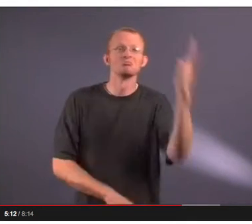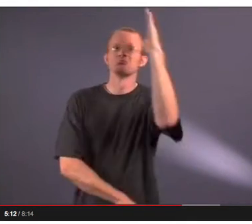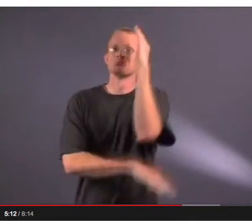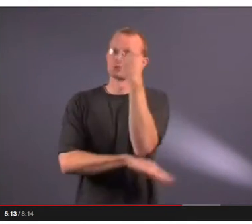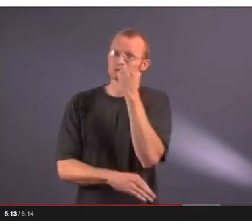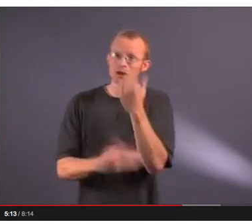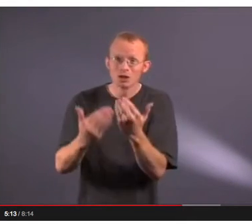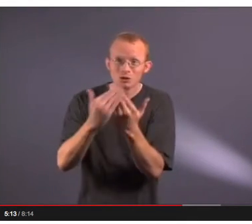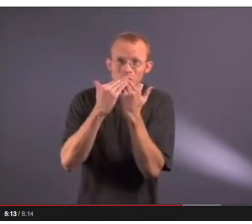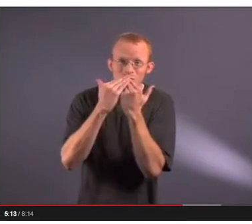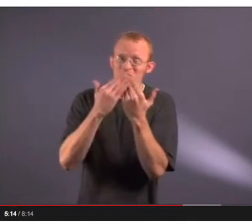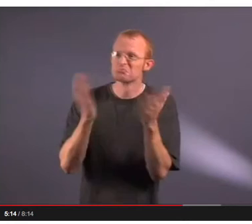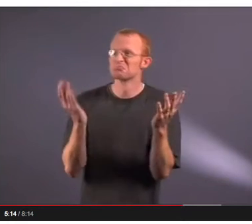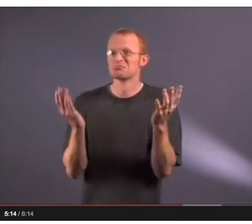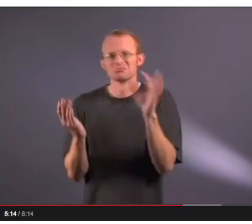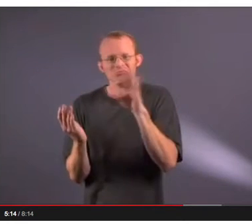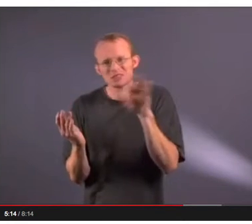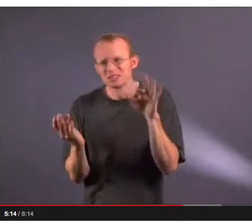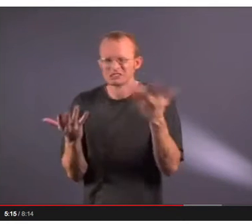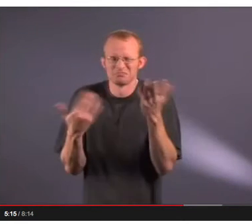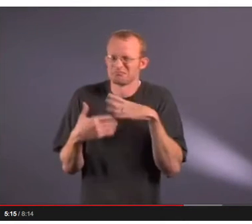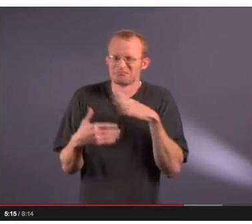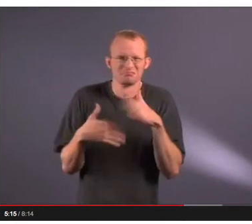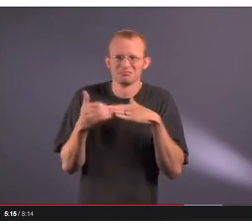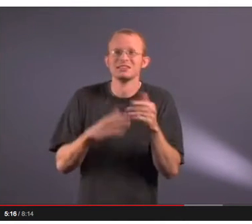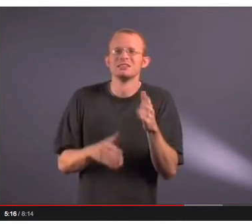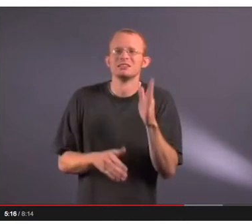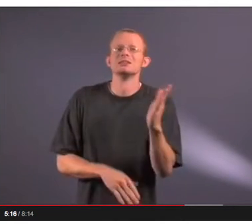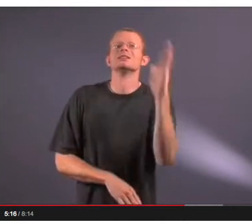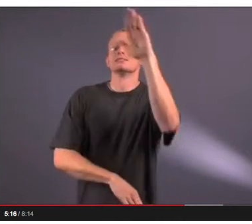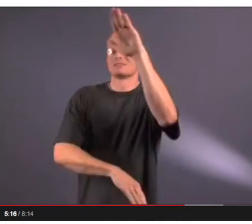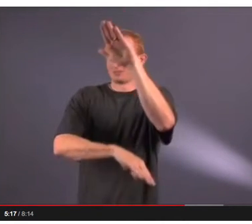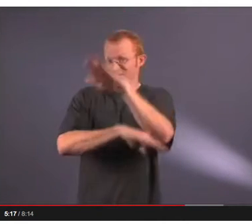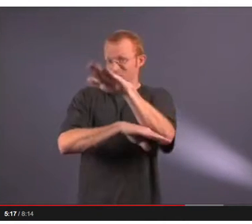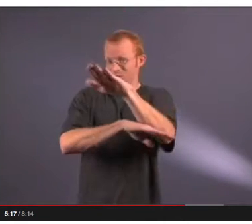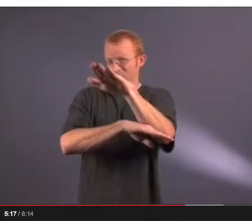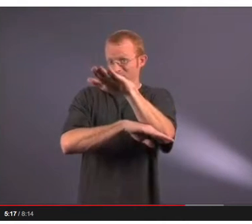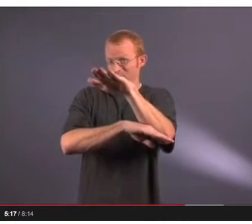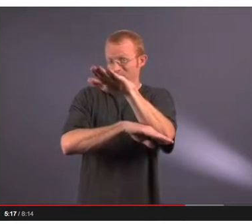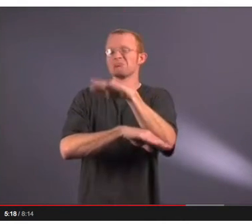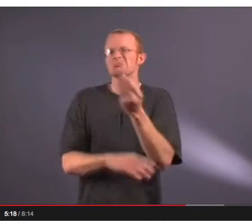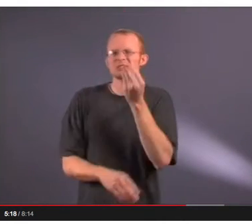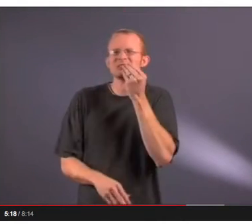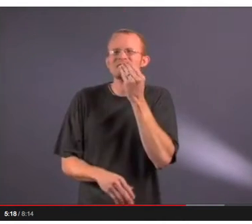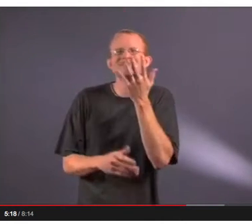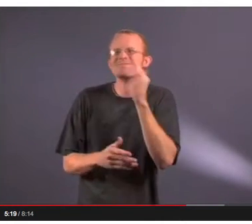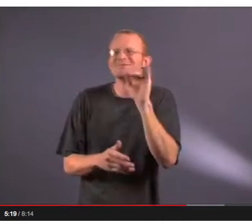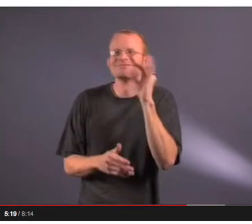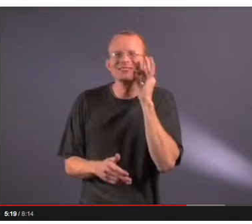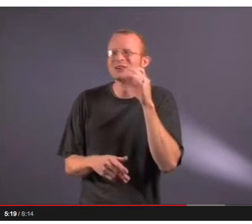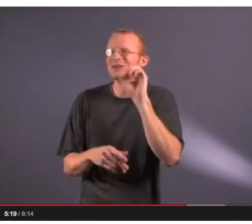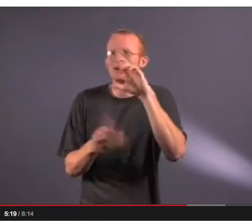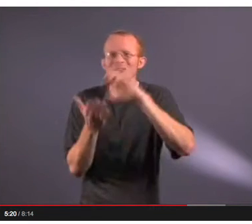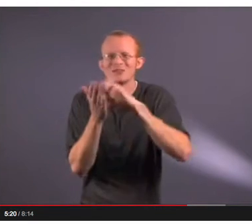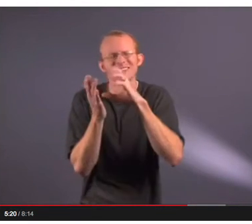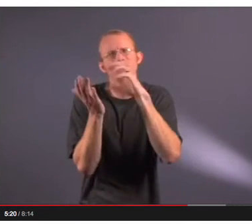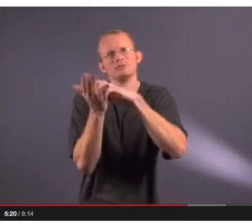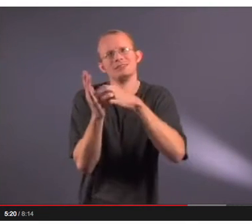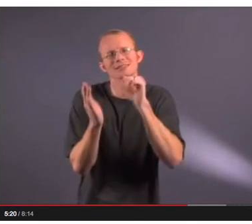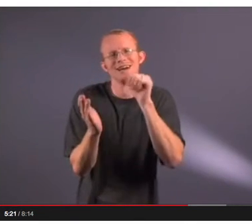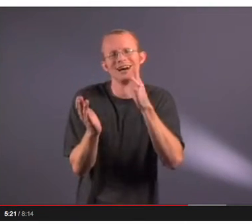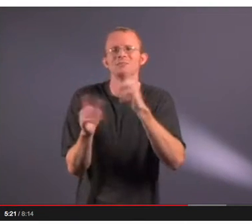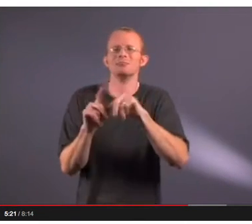a banana, and then for lunch maybe a sandwich, some french fries, and then later in the afternoon